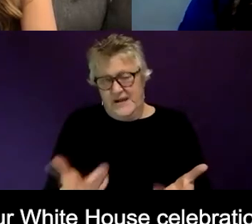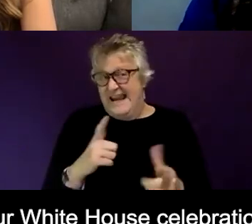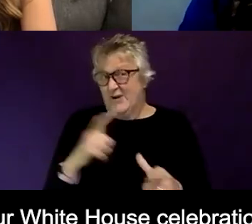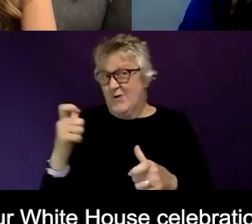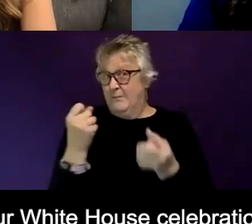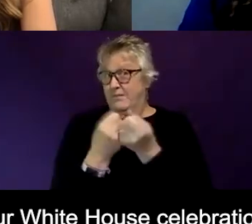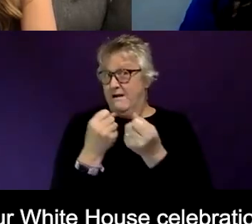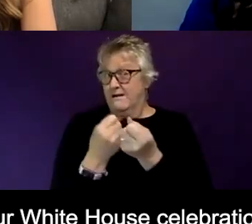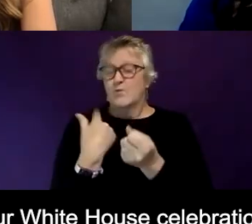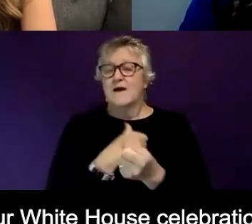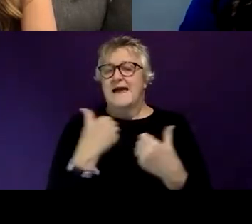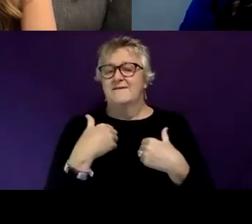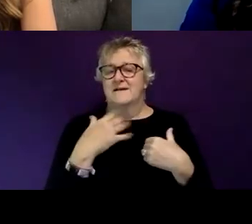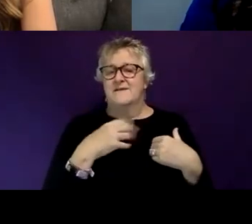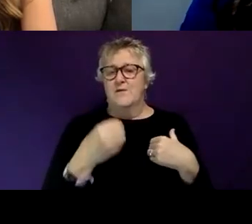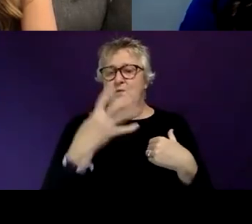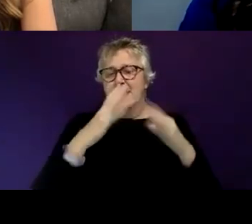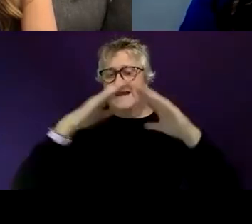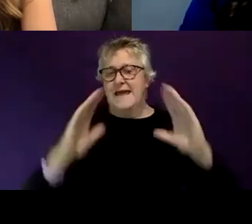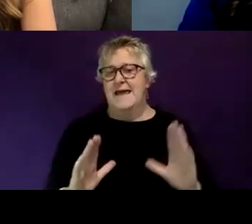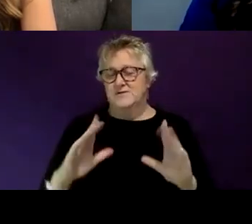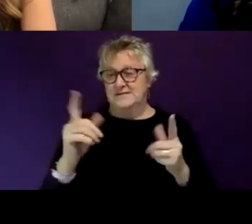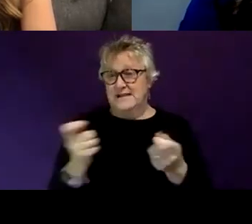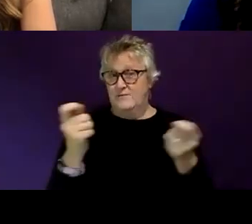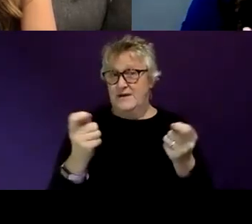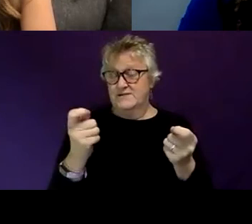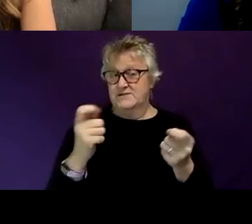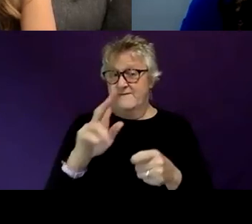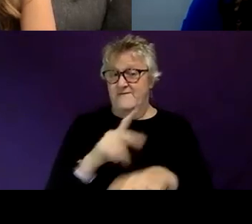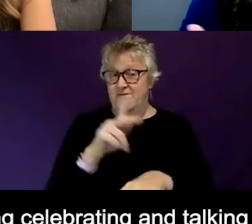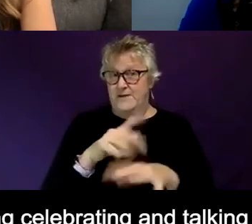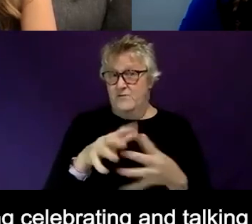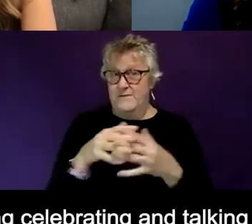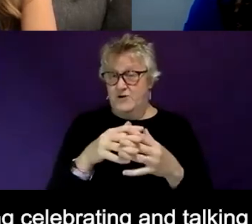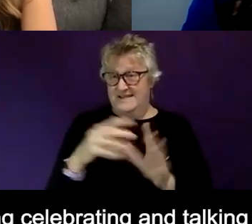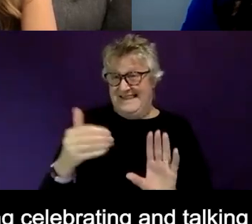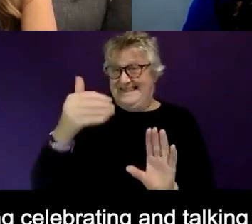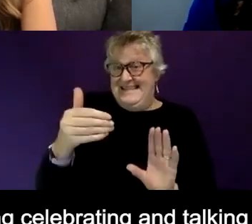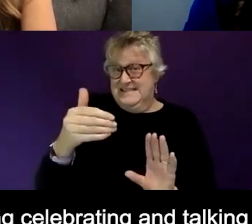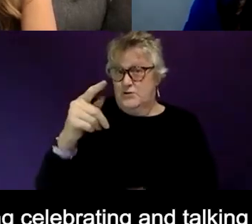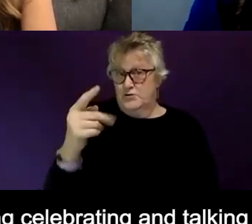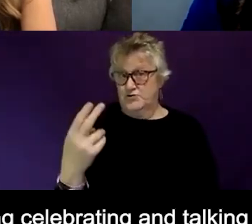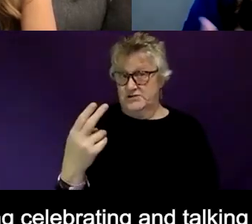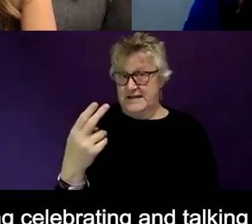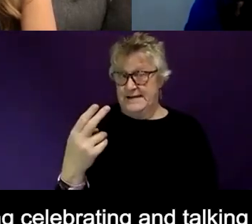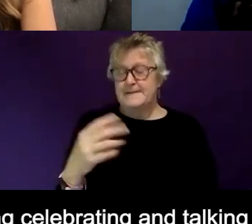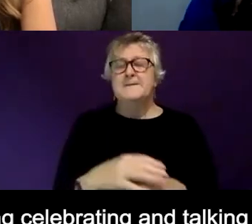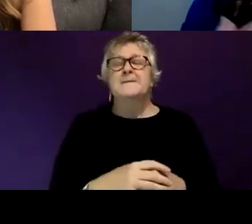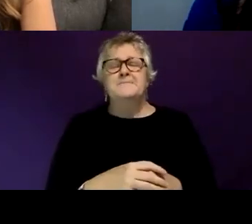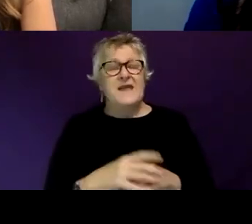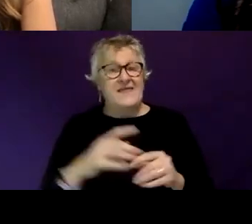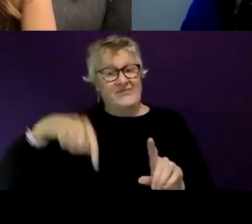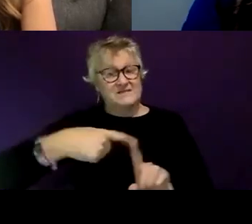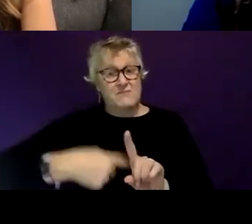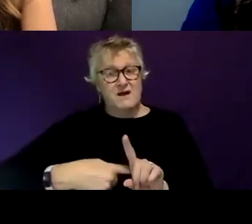House celebration of Filipino-American History Month on Thursday. So this month and this week, we have so much we're going to be celebrating and